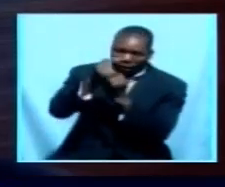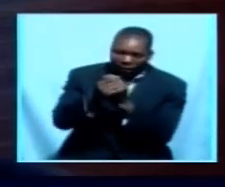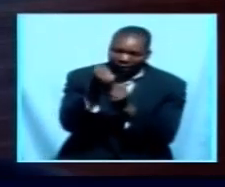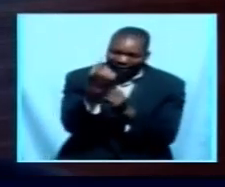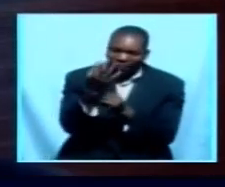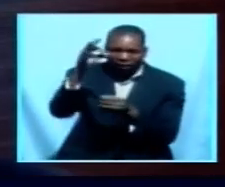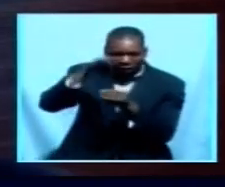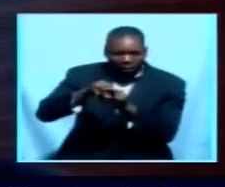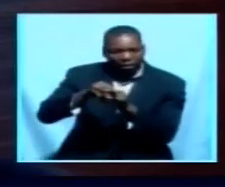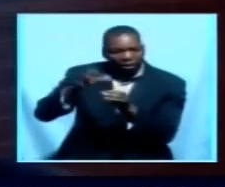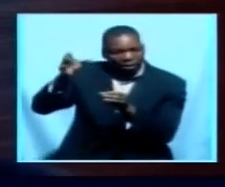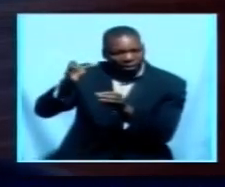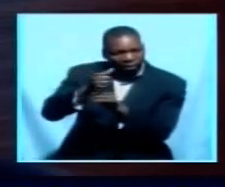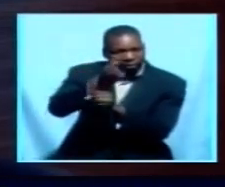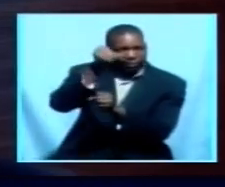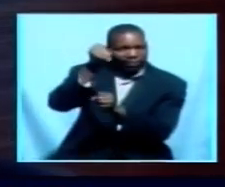11 polls.